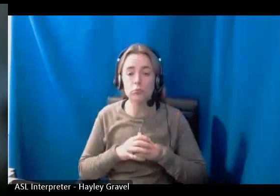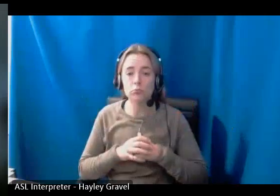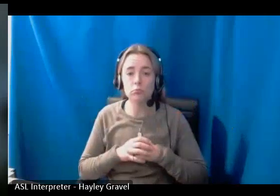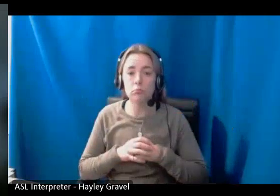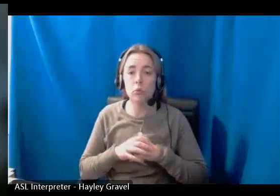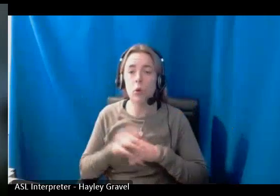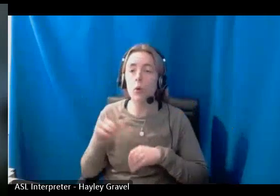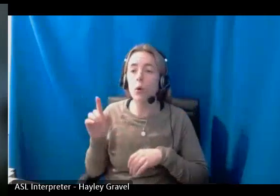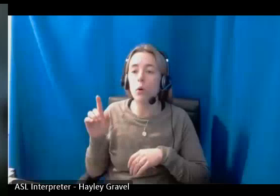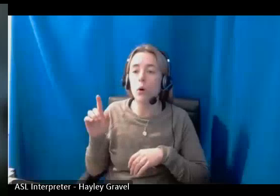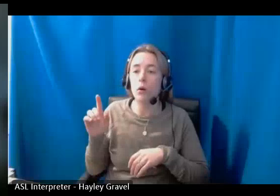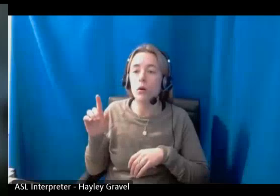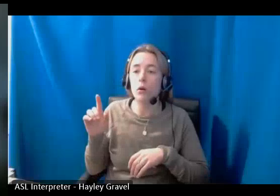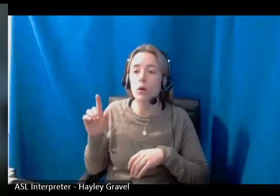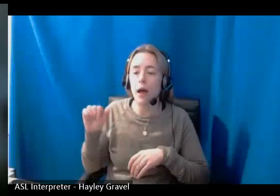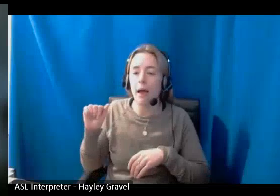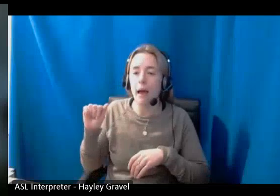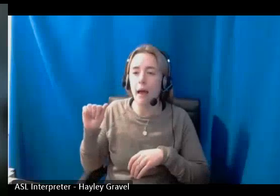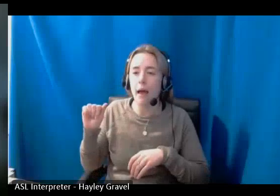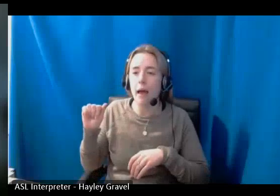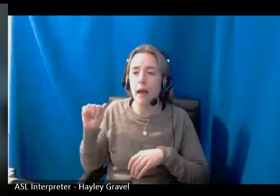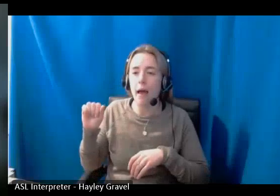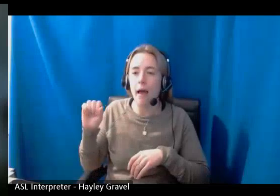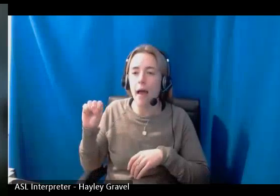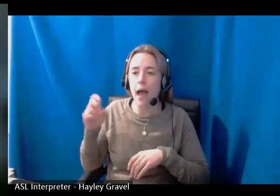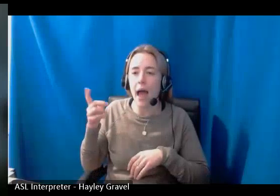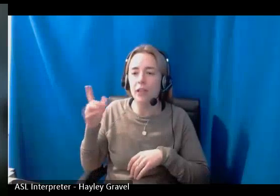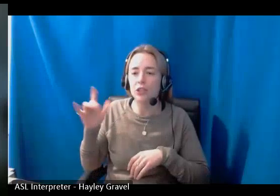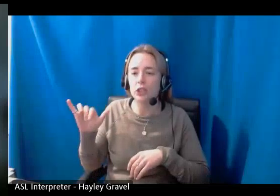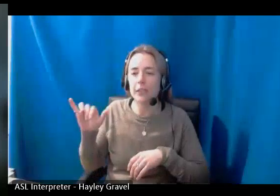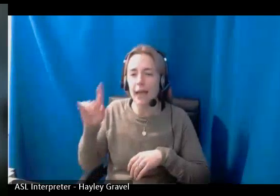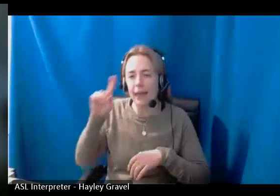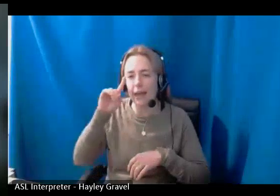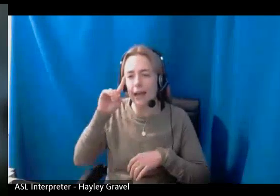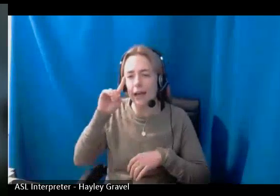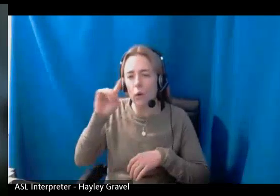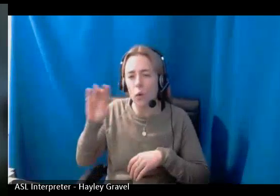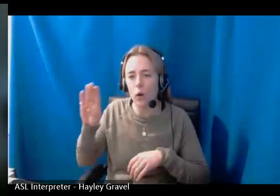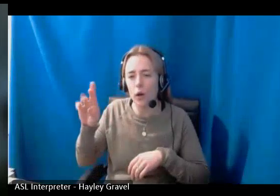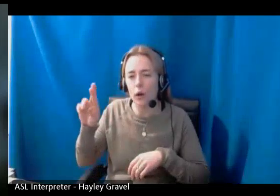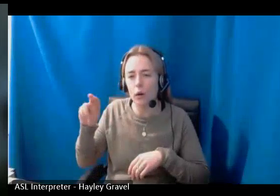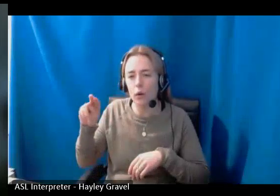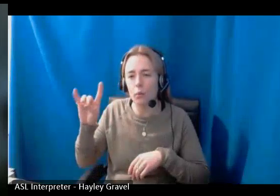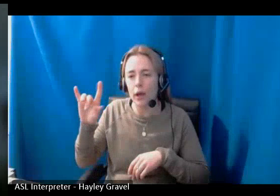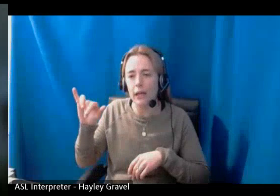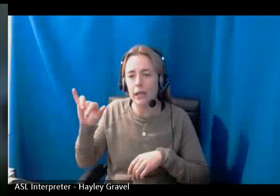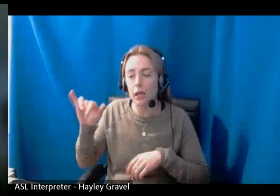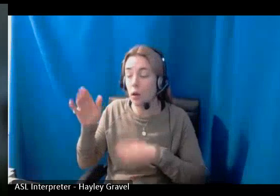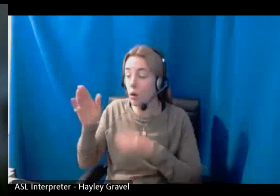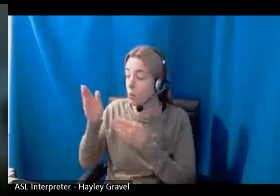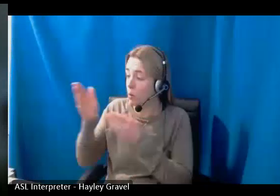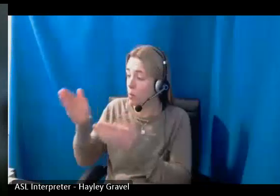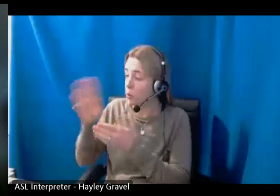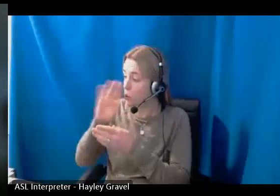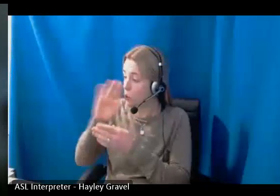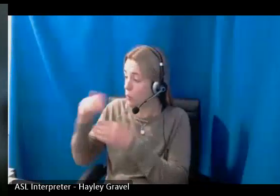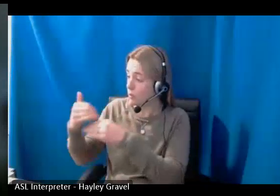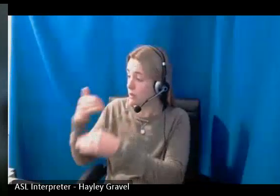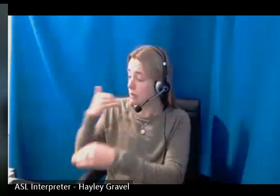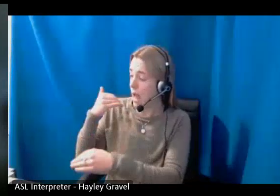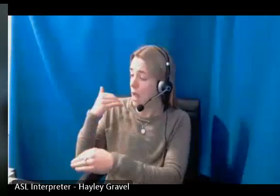I had one quick question. Are you going to be sending our proposals back sooner rather than later so that we